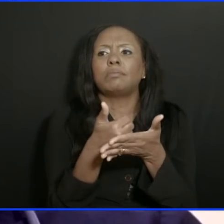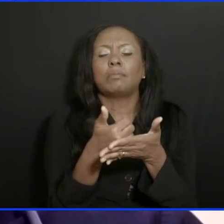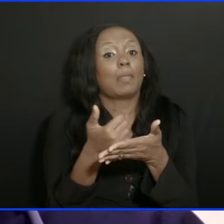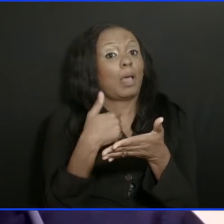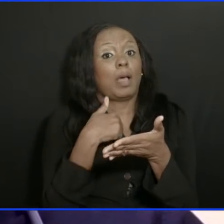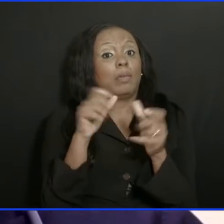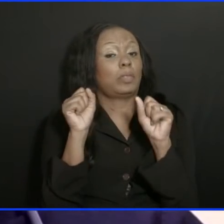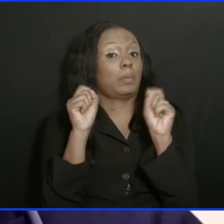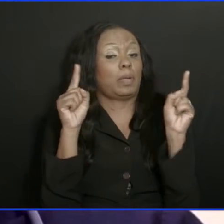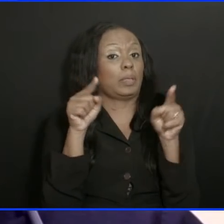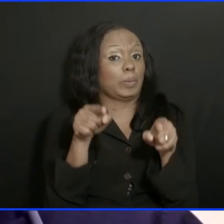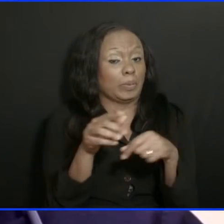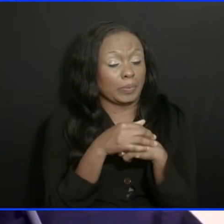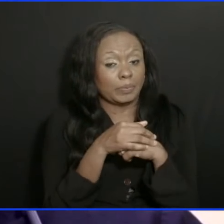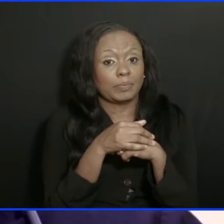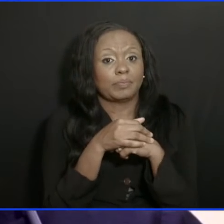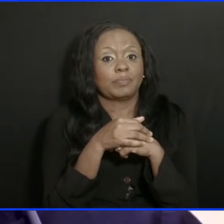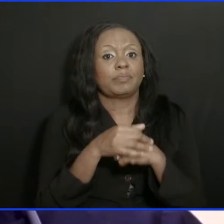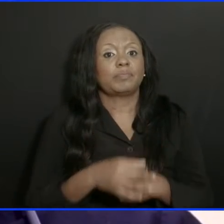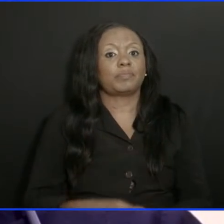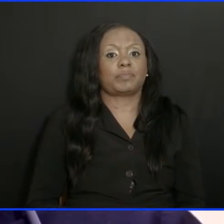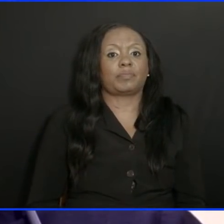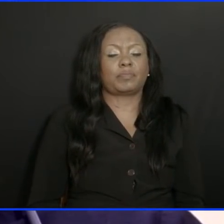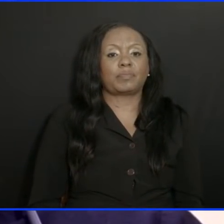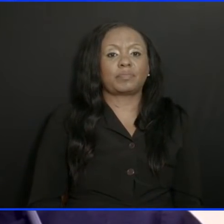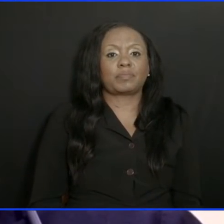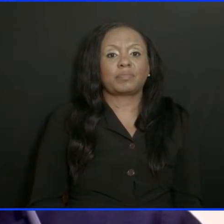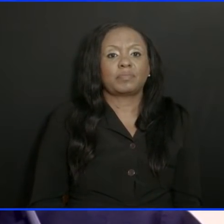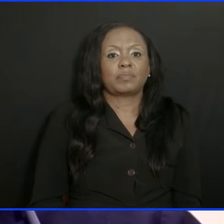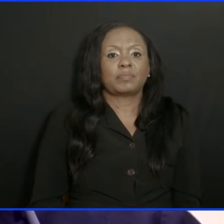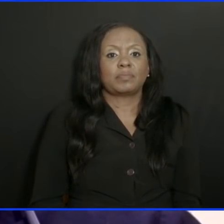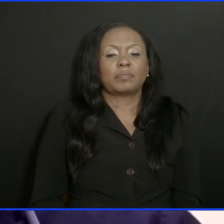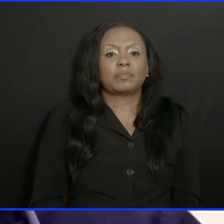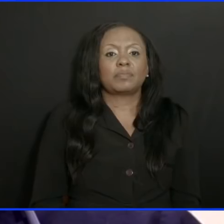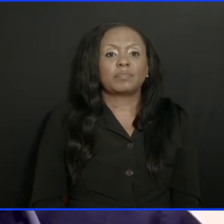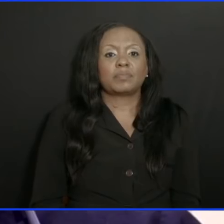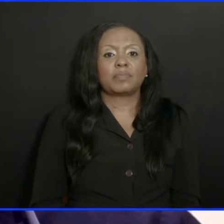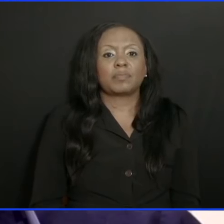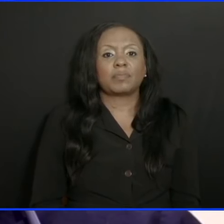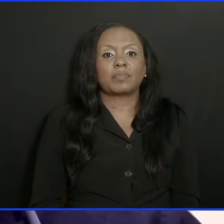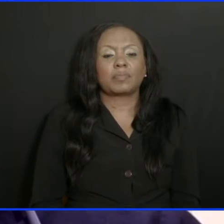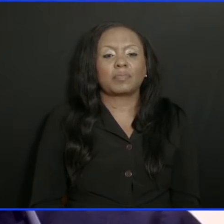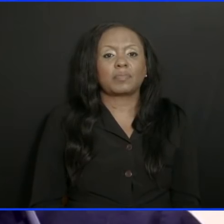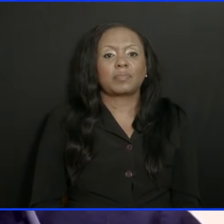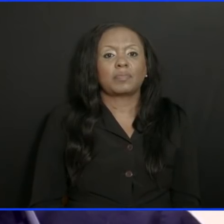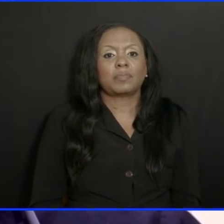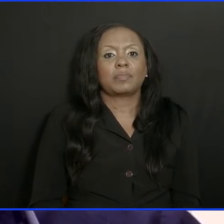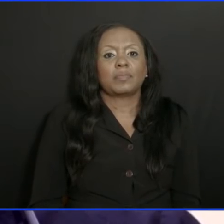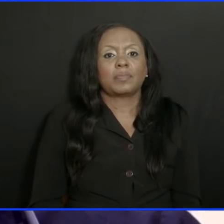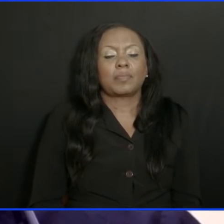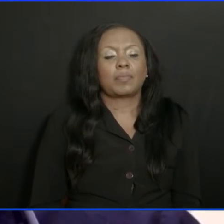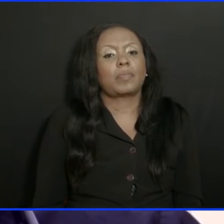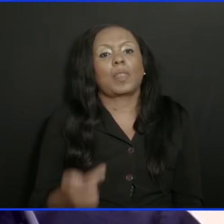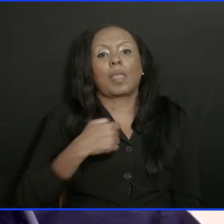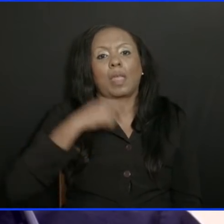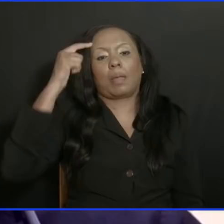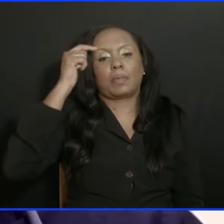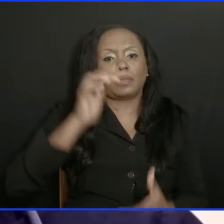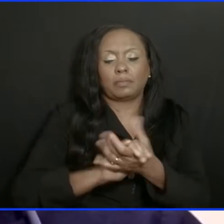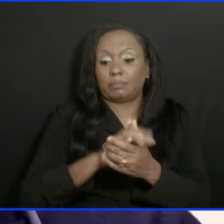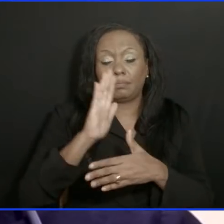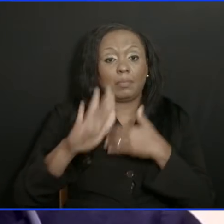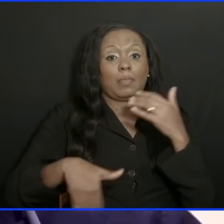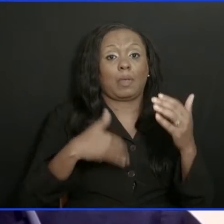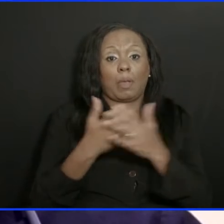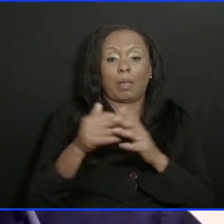today, because I generally believe that all of you in Barbados, everyone who's listening to my voice today,